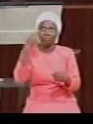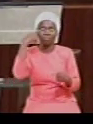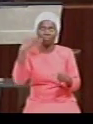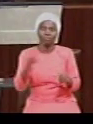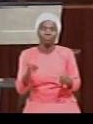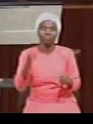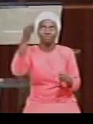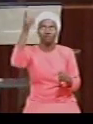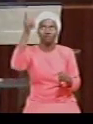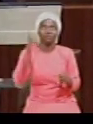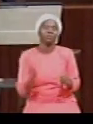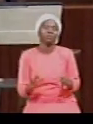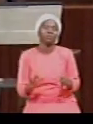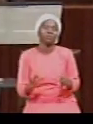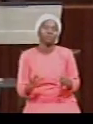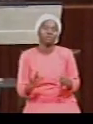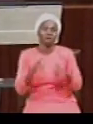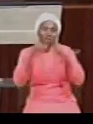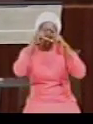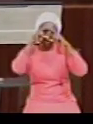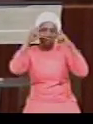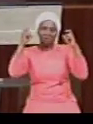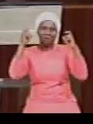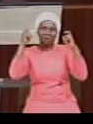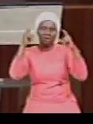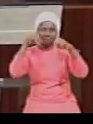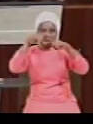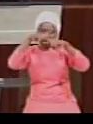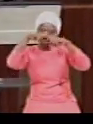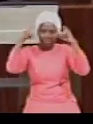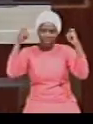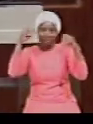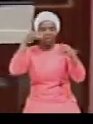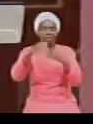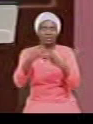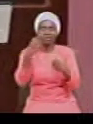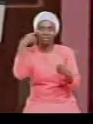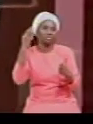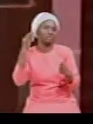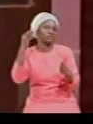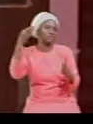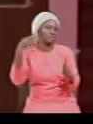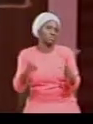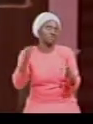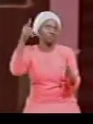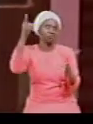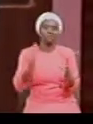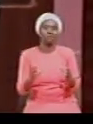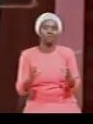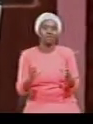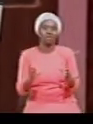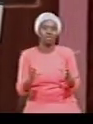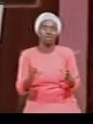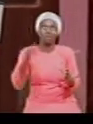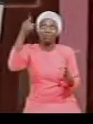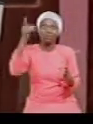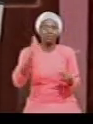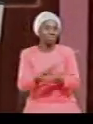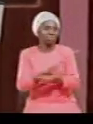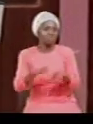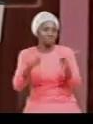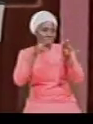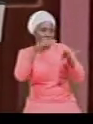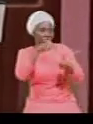God, ugly in the sight of God. He says, I don't look at the stature. I don't look